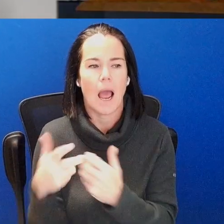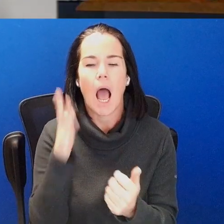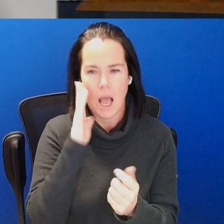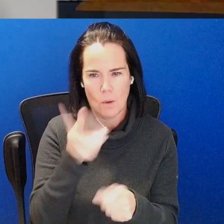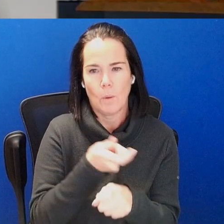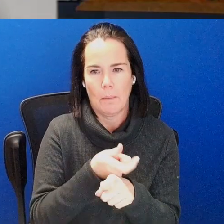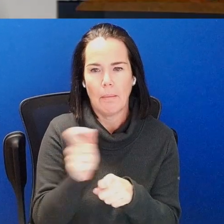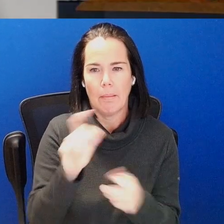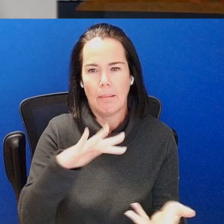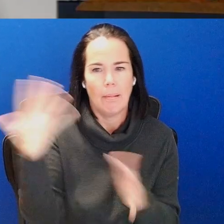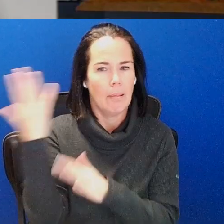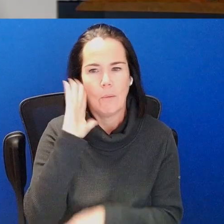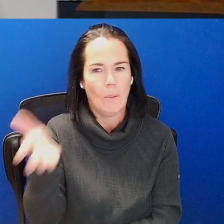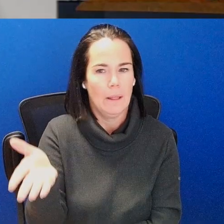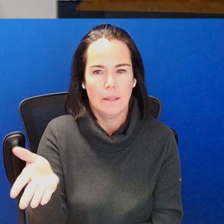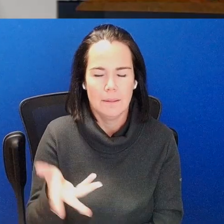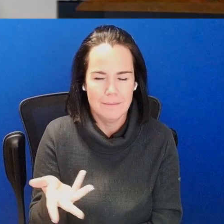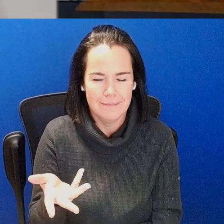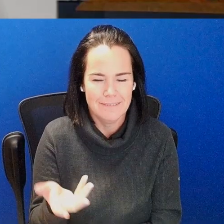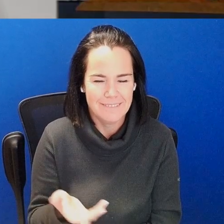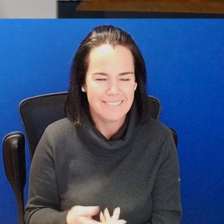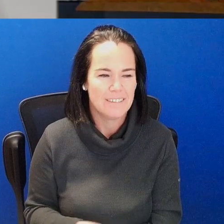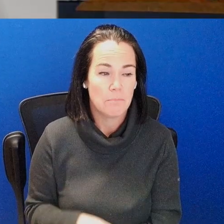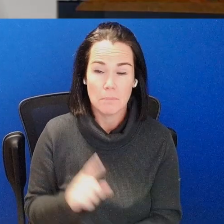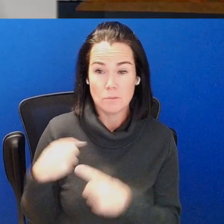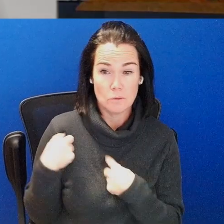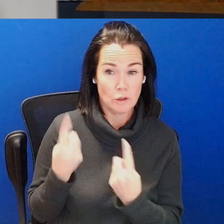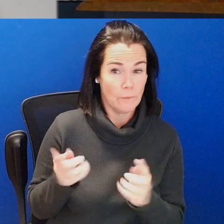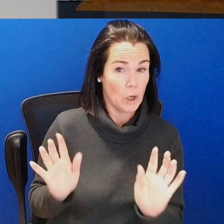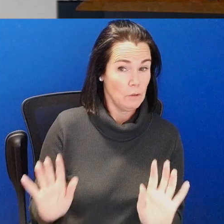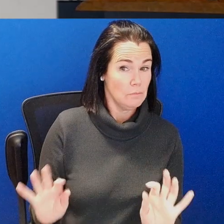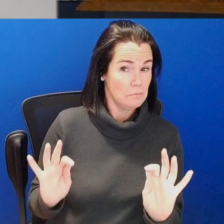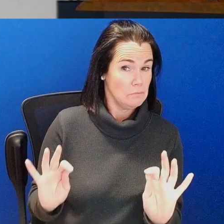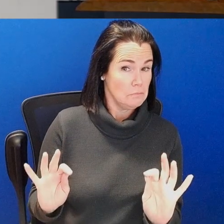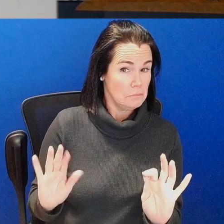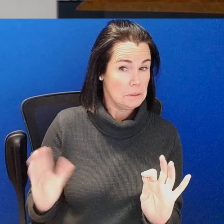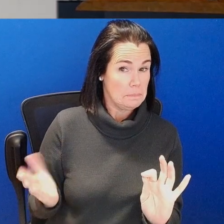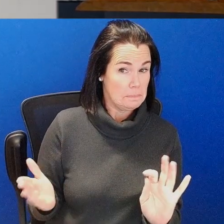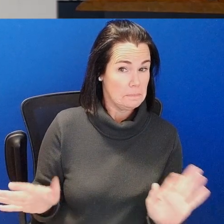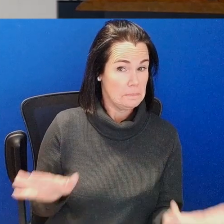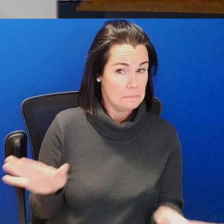matchy, I am going to mess that up. But so far, so good.